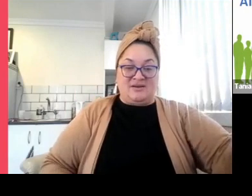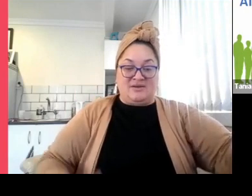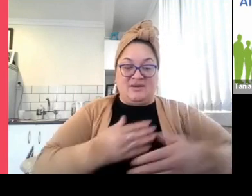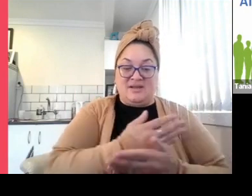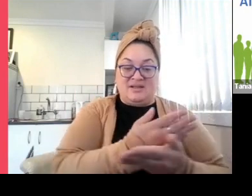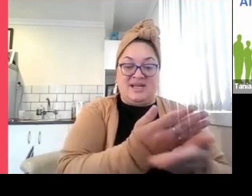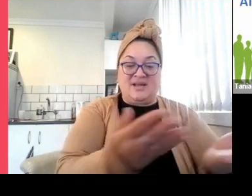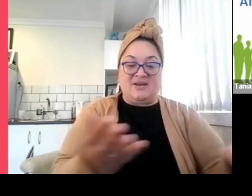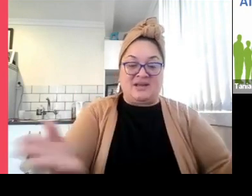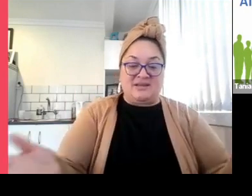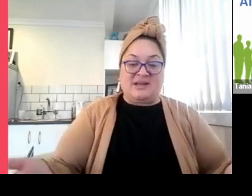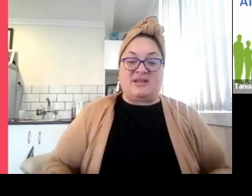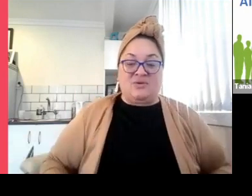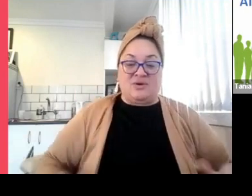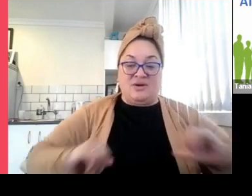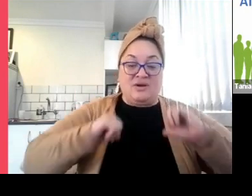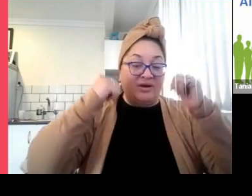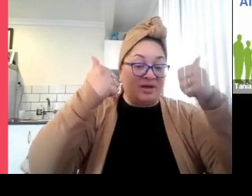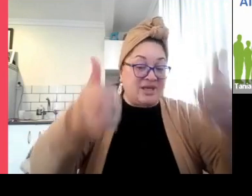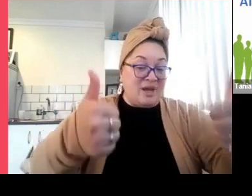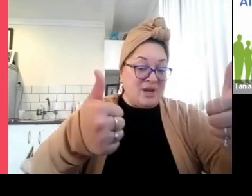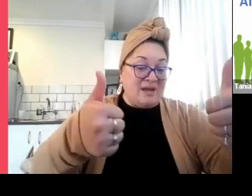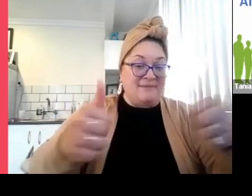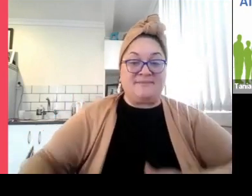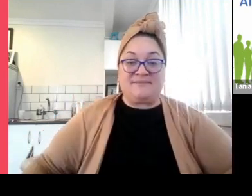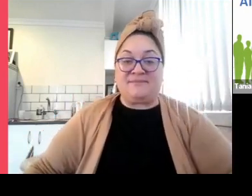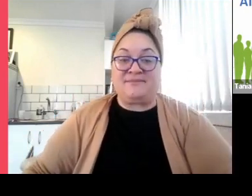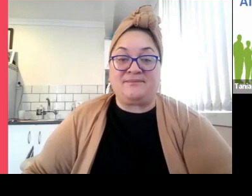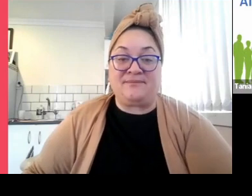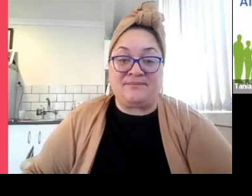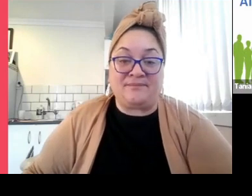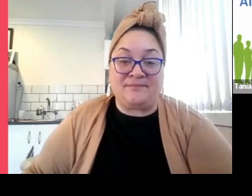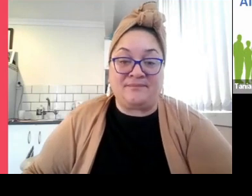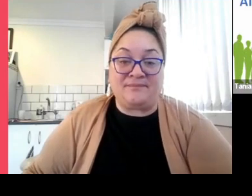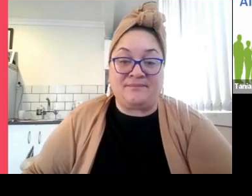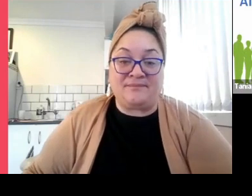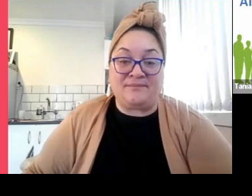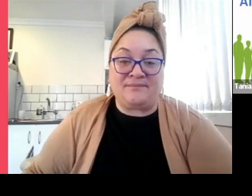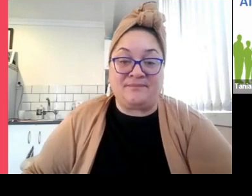tēnā koutou, tēnā koutou katoa. Kia ora!